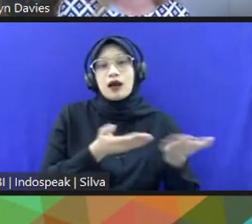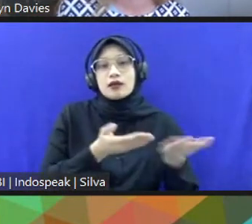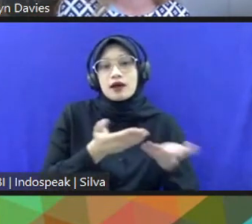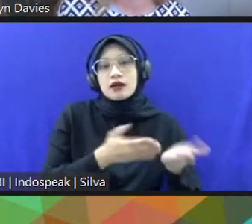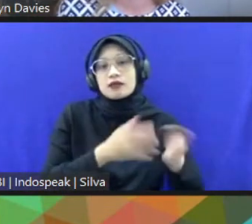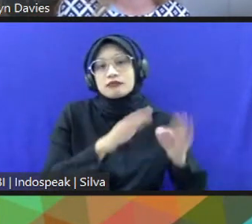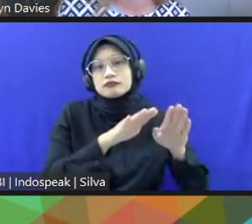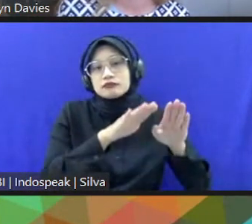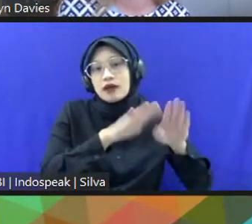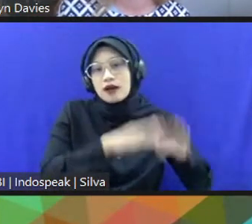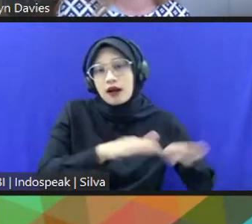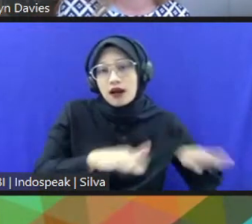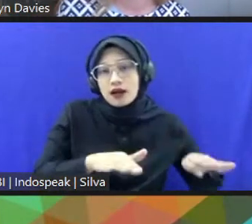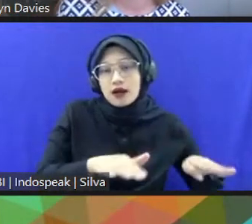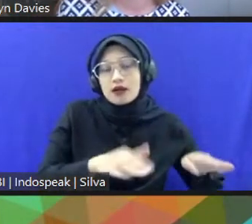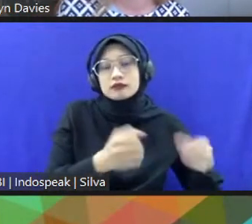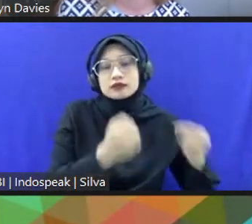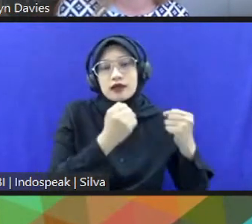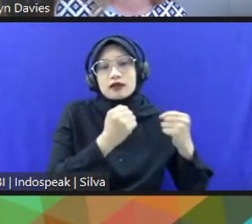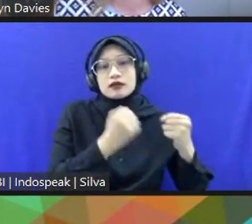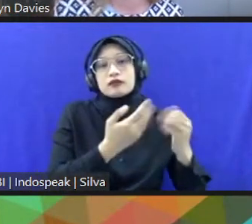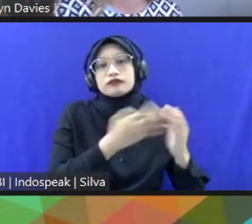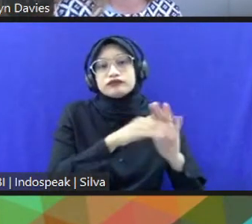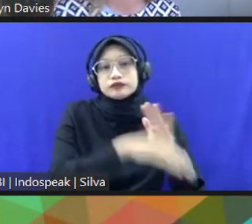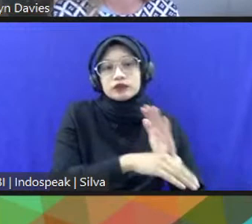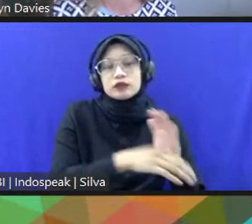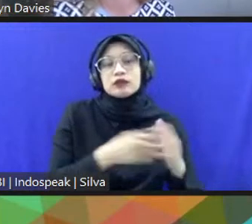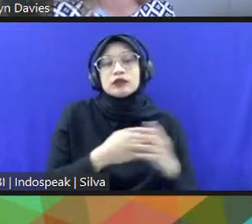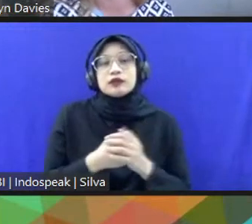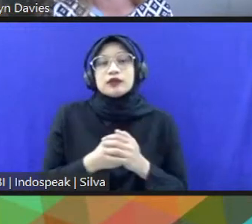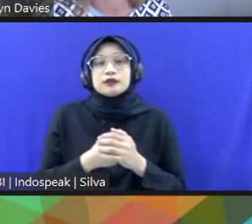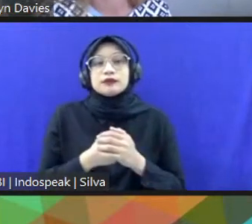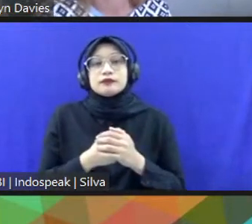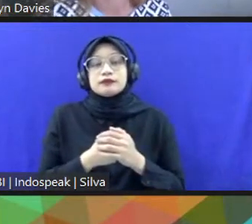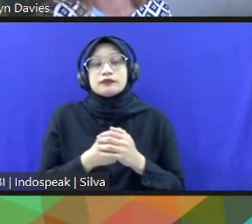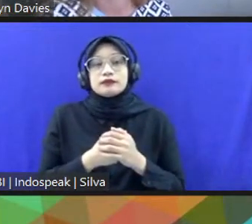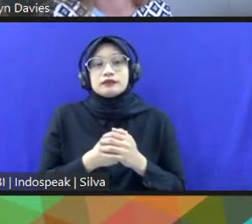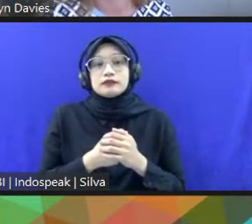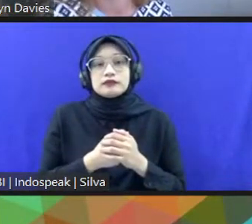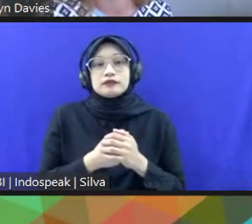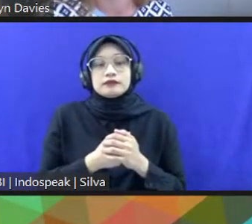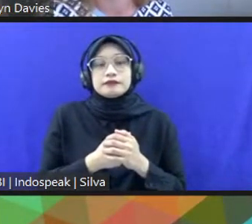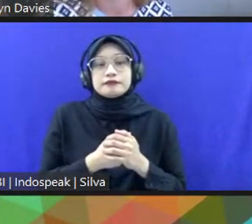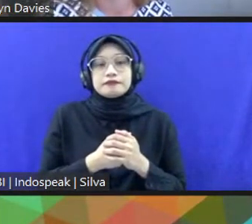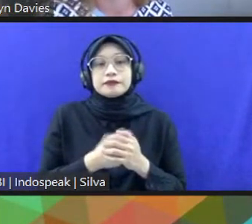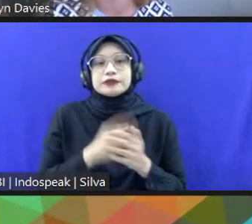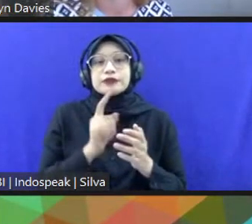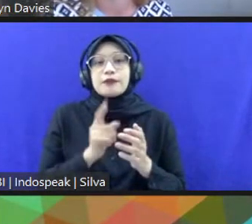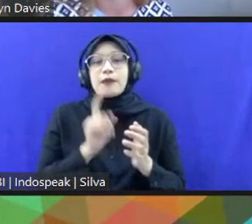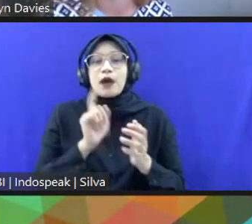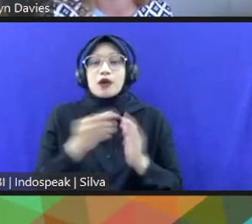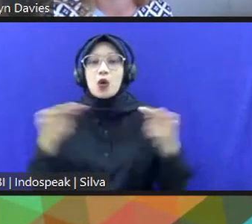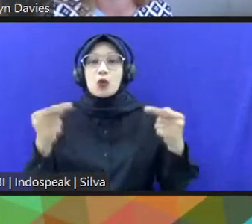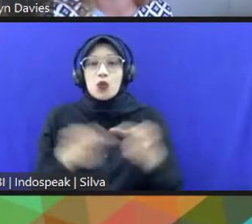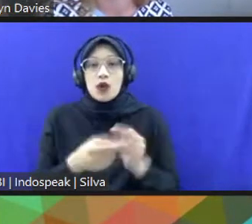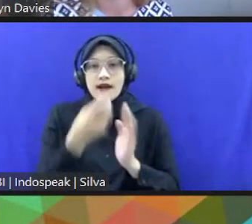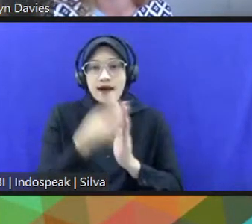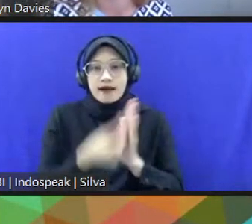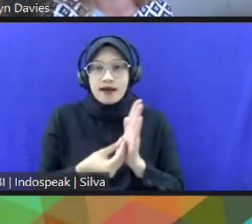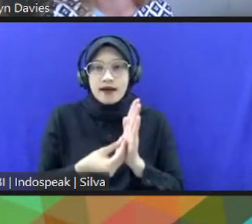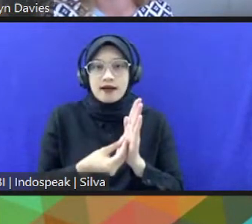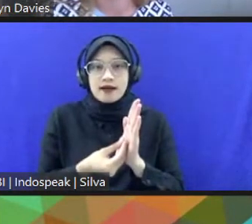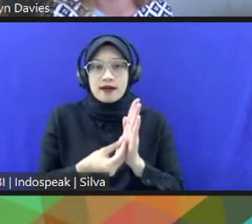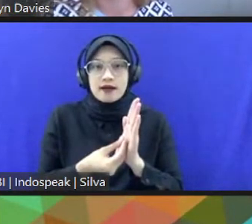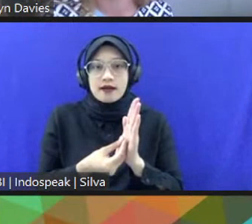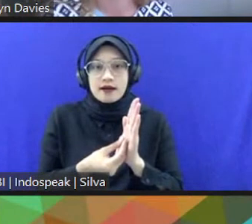be due to just a financial barrier in terms of, and not so much of, an actual access